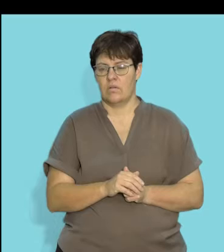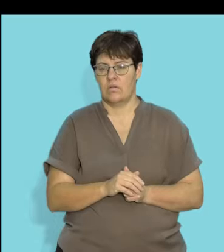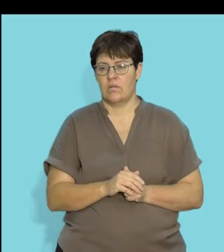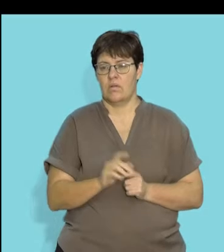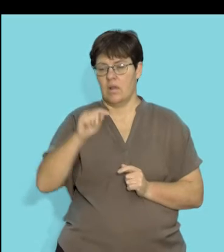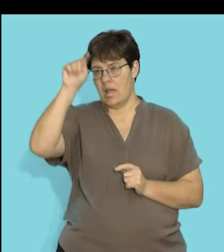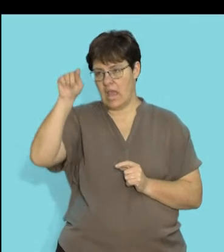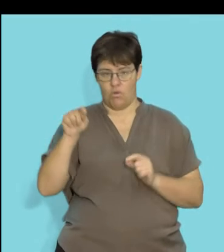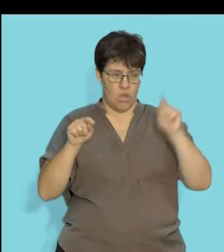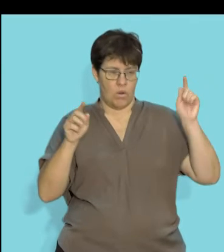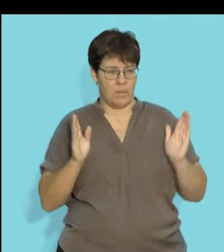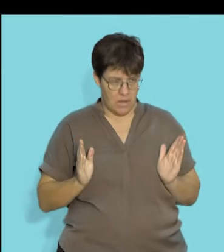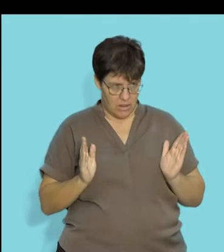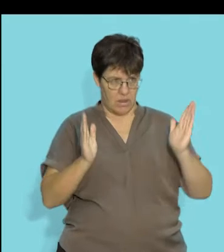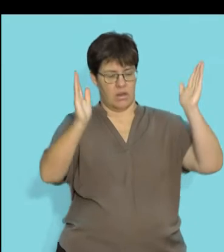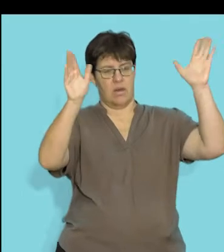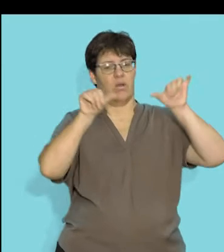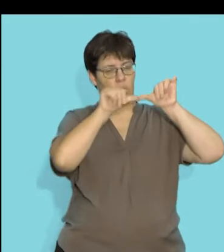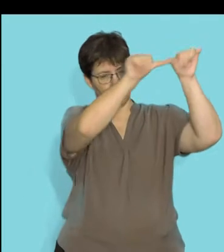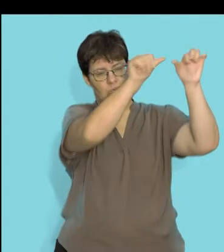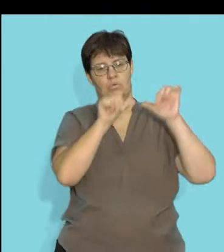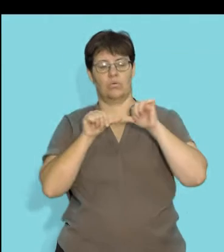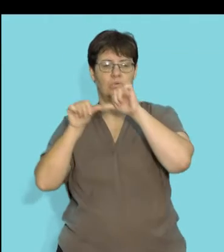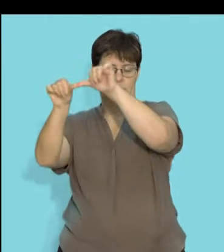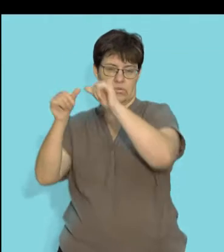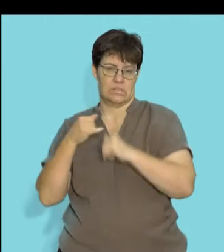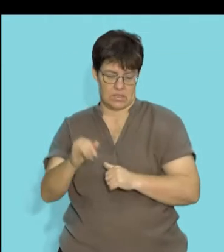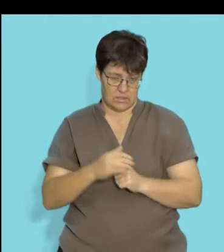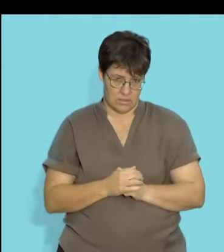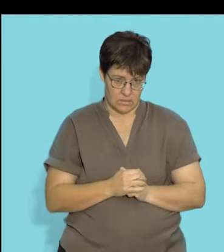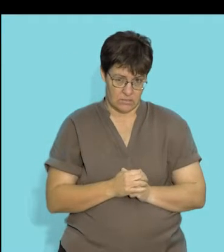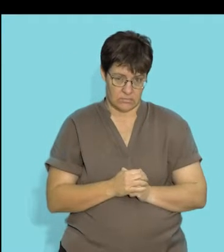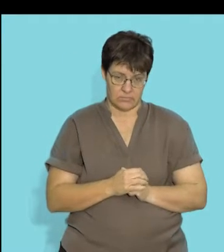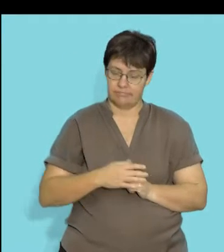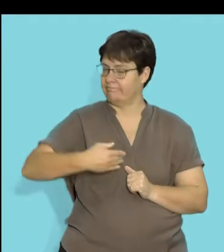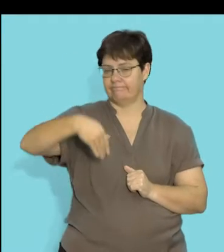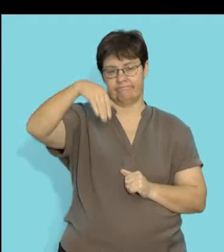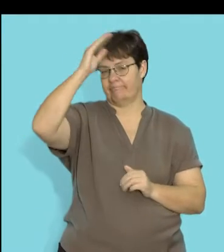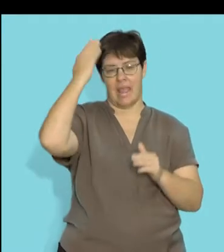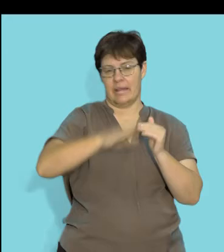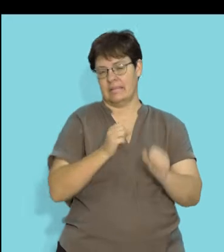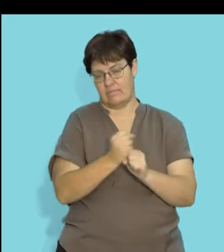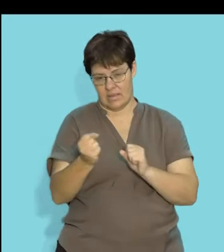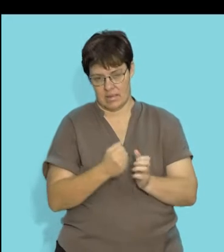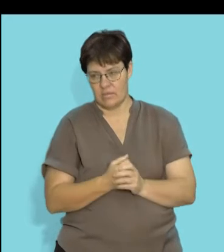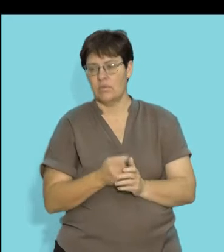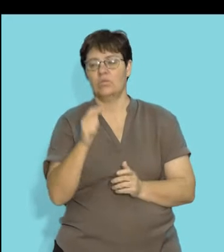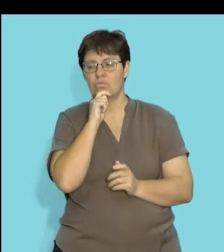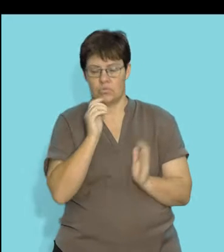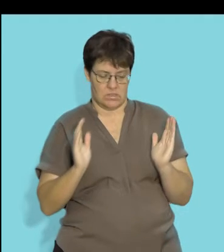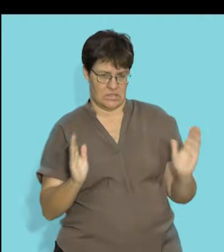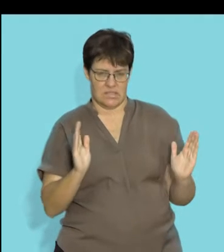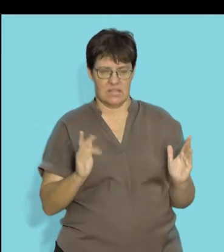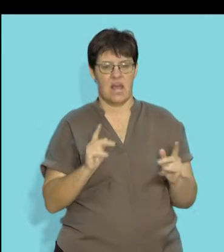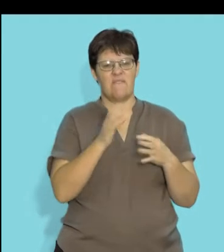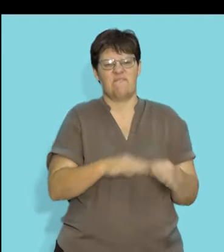the end of the graph with an arrow to show that this is actually going to continue indefinitely. We